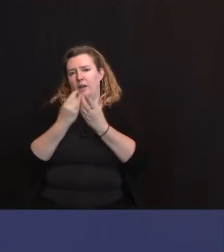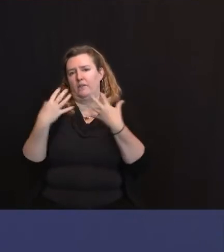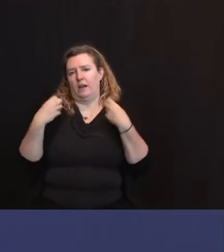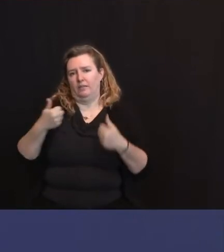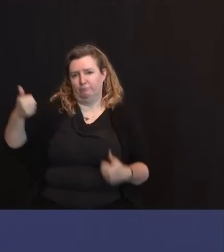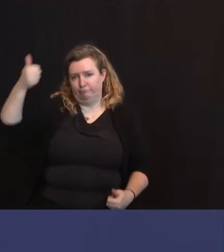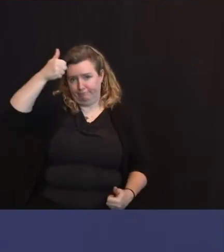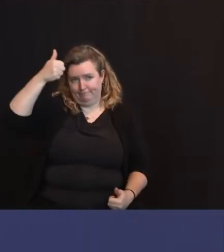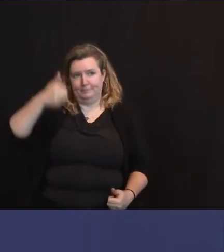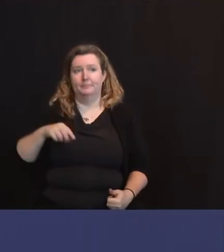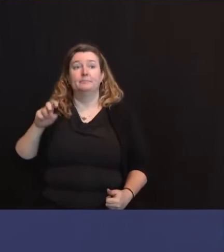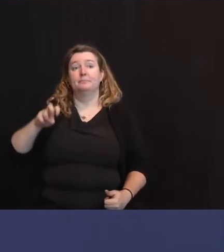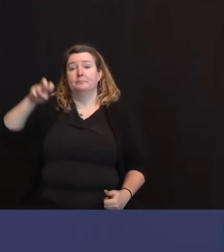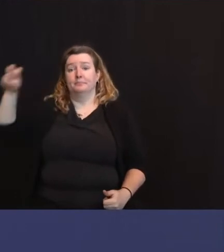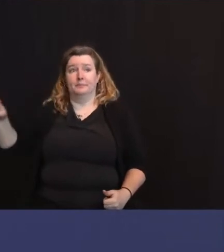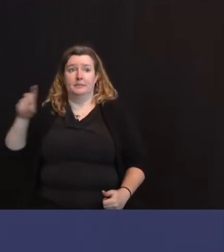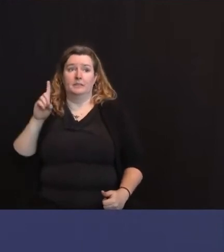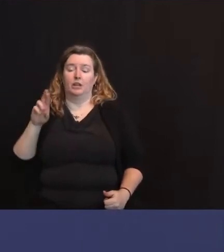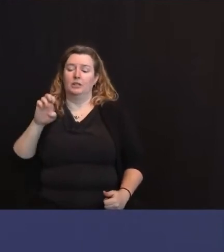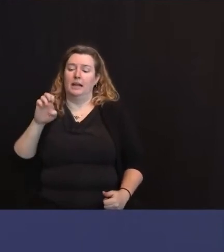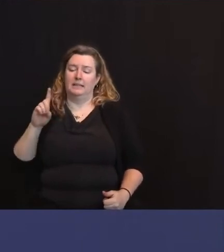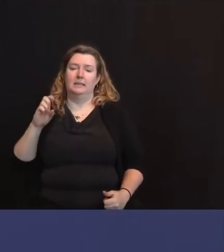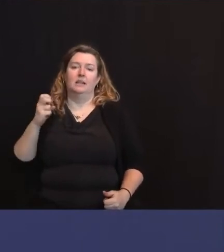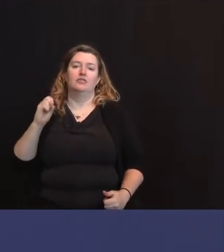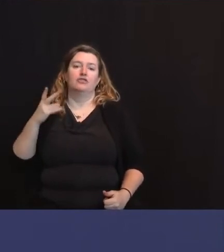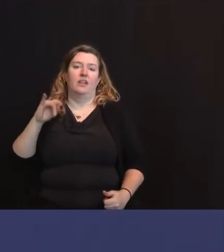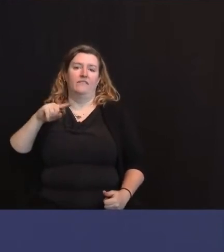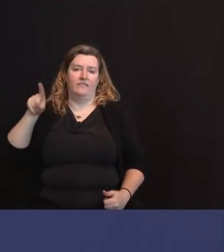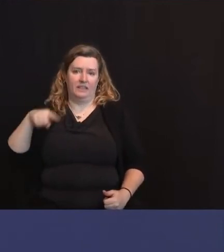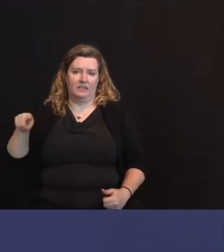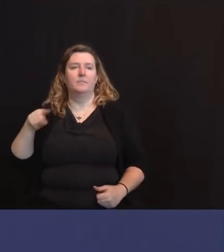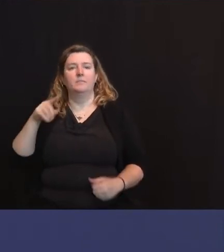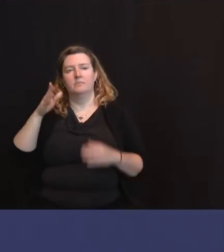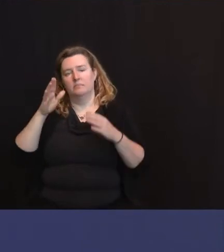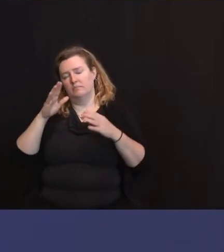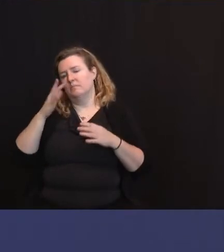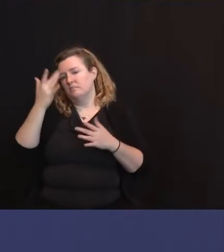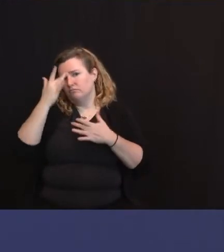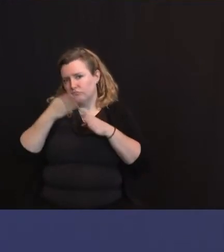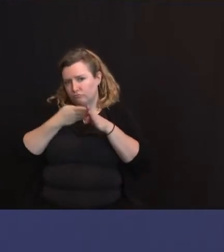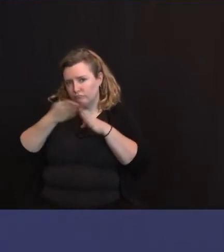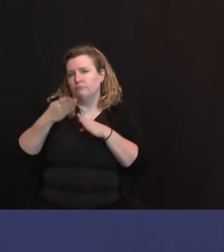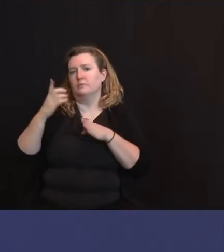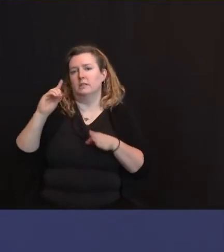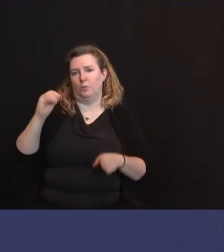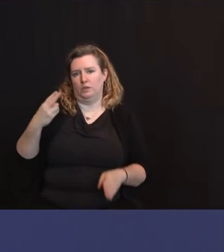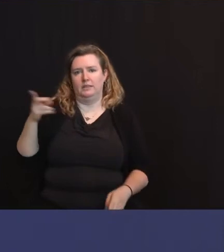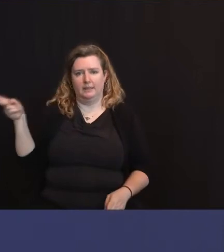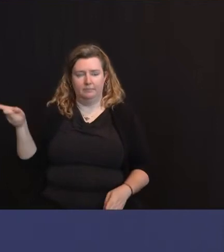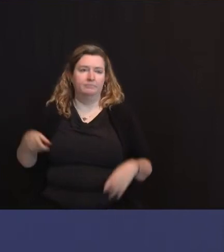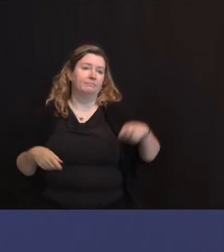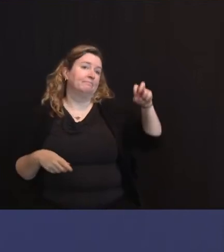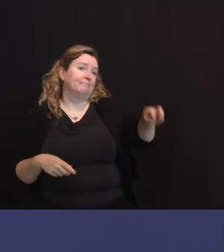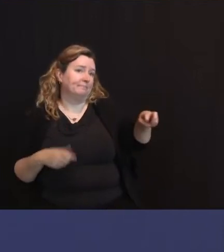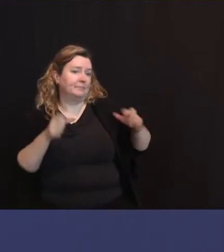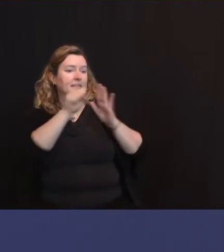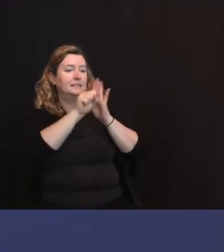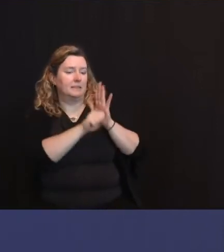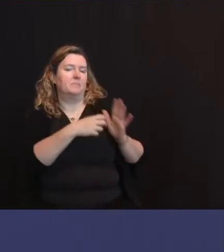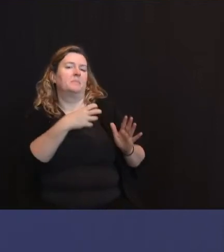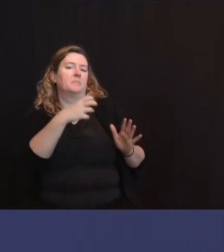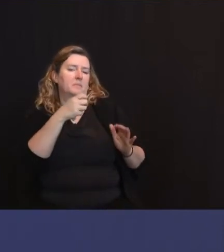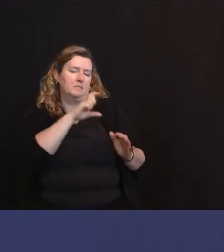Medical Director, Dr. Ed Lifshitz. Great to have you both. To my left, the guy who needs no introduction, Superintendent of the State Police, Colonel Pat Callahan. We have Jared